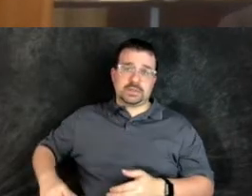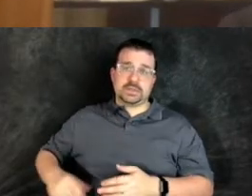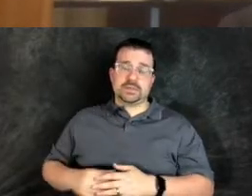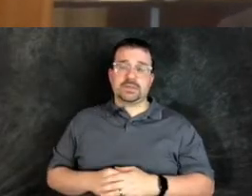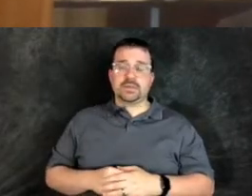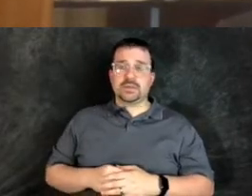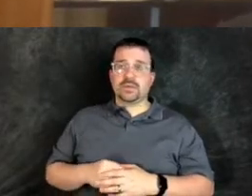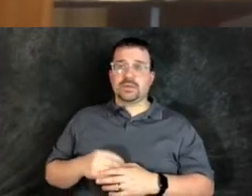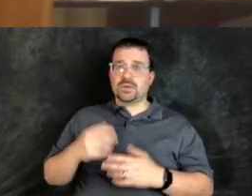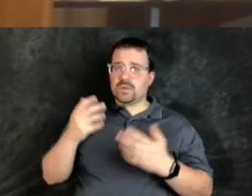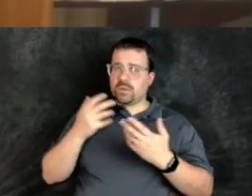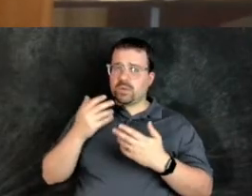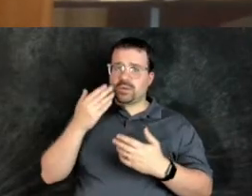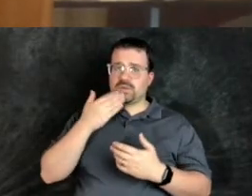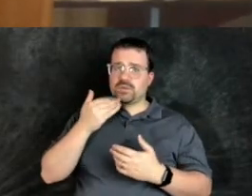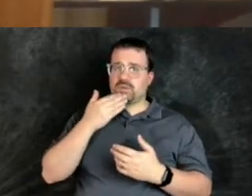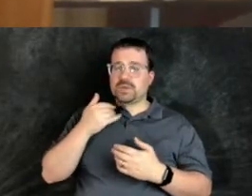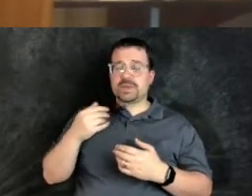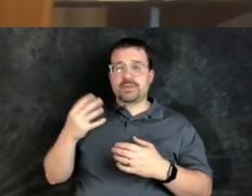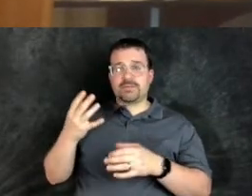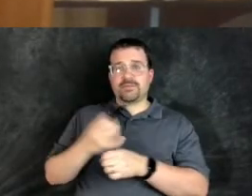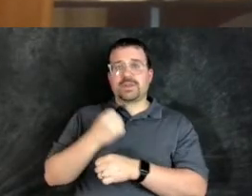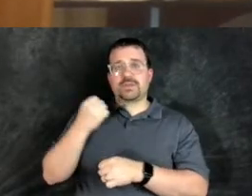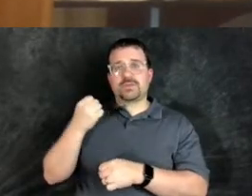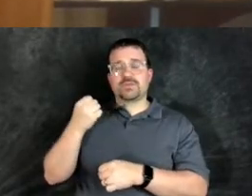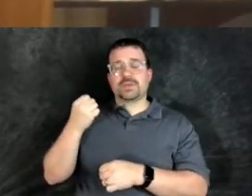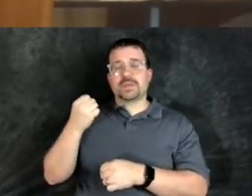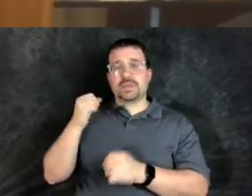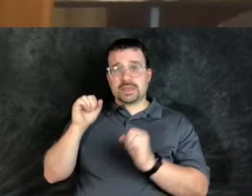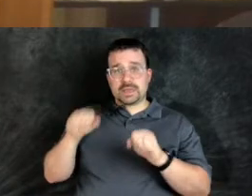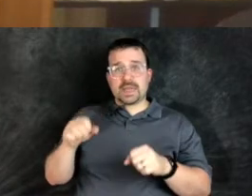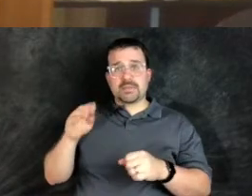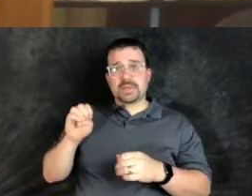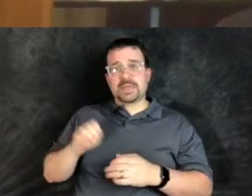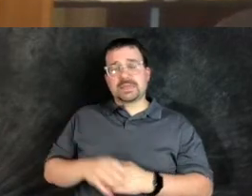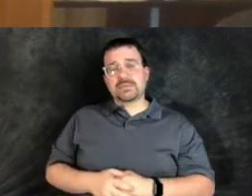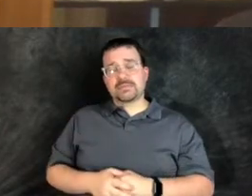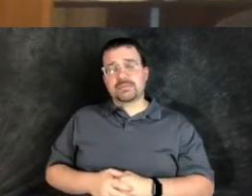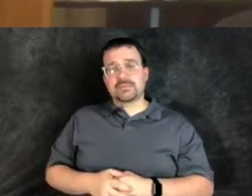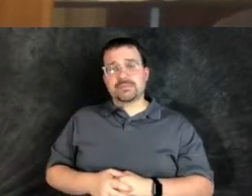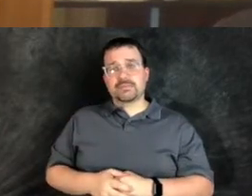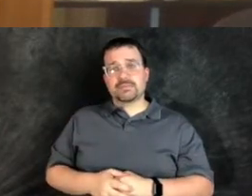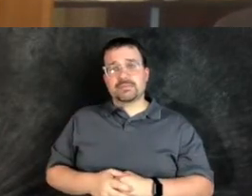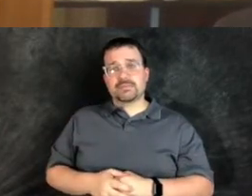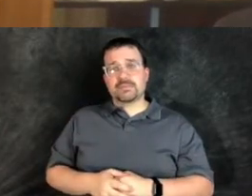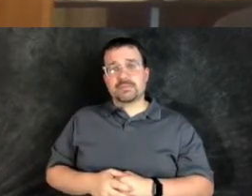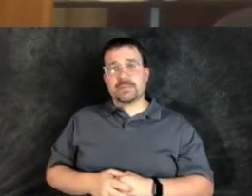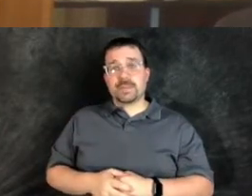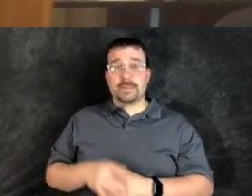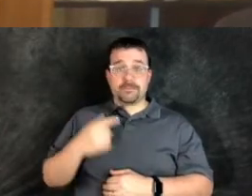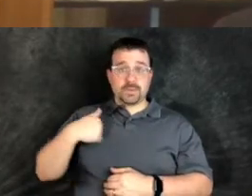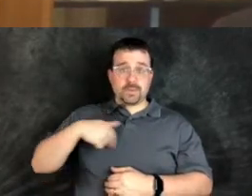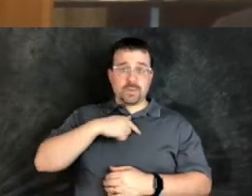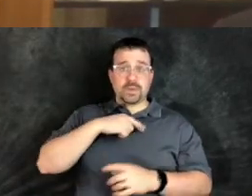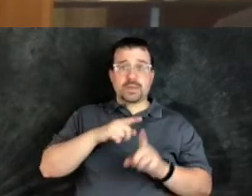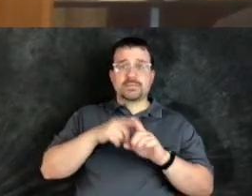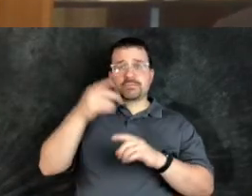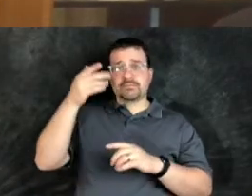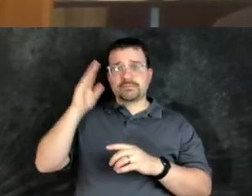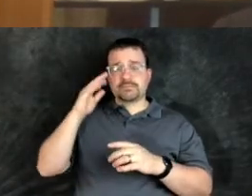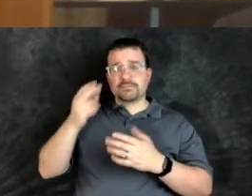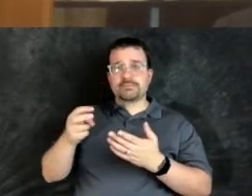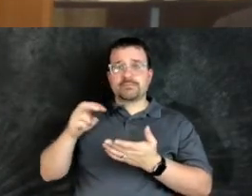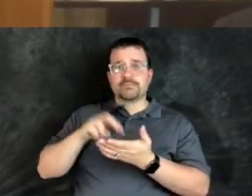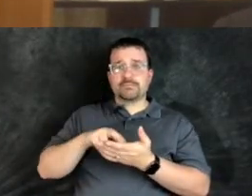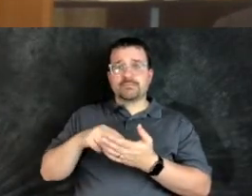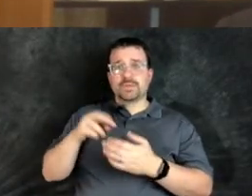what a sweet victory it can be when we, as God's resurrection